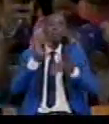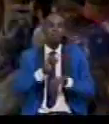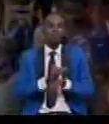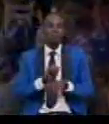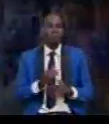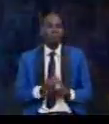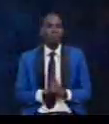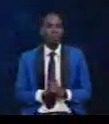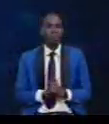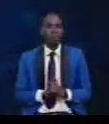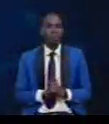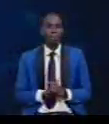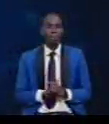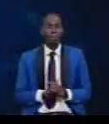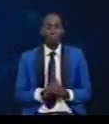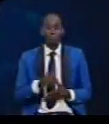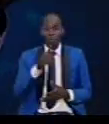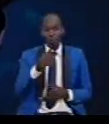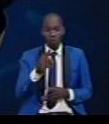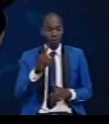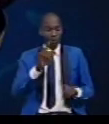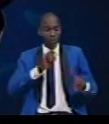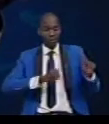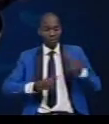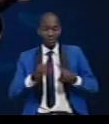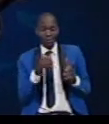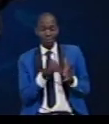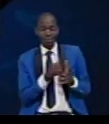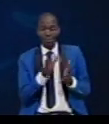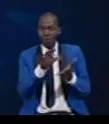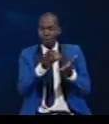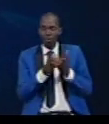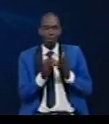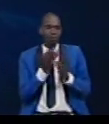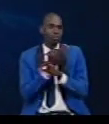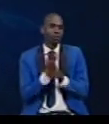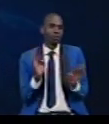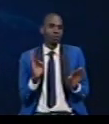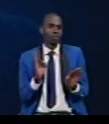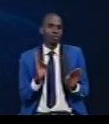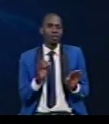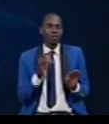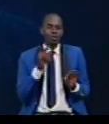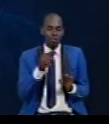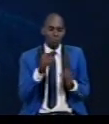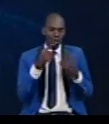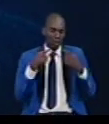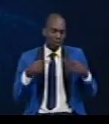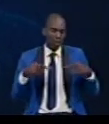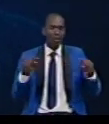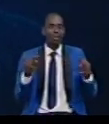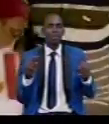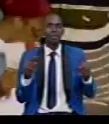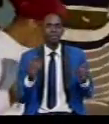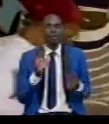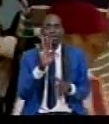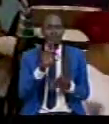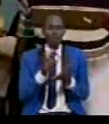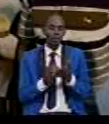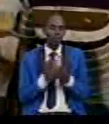You announce it, your own freedom. You declare it, your own